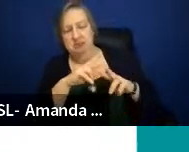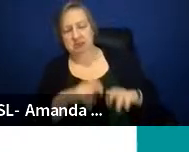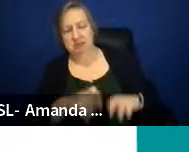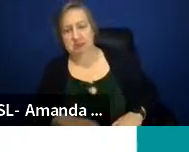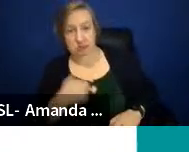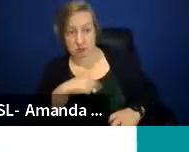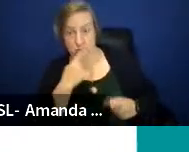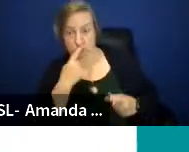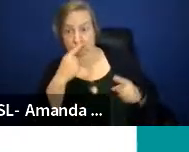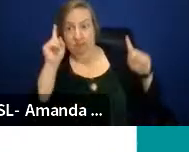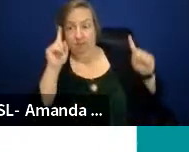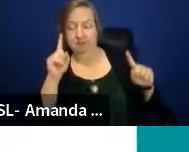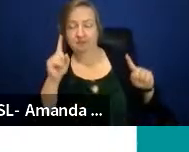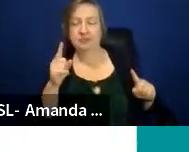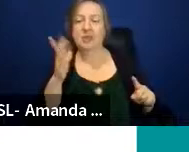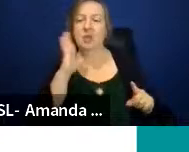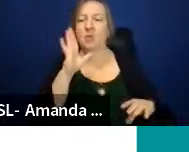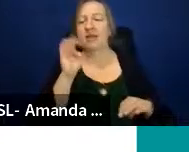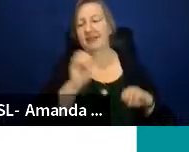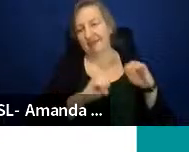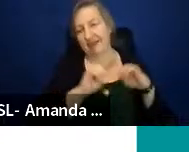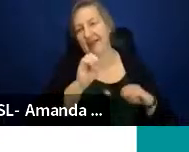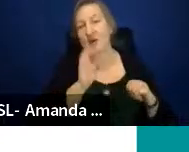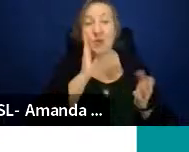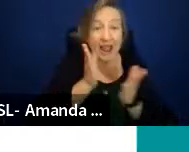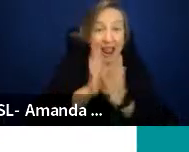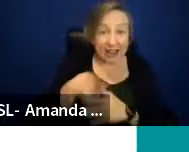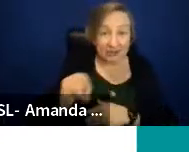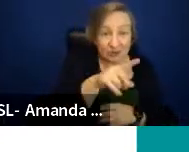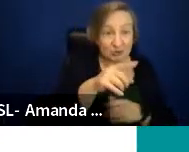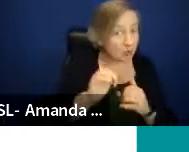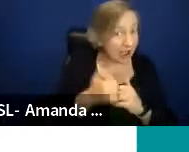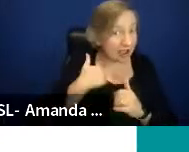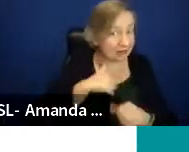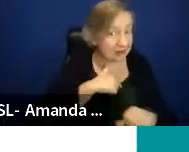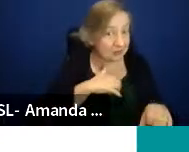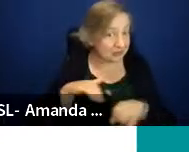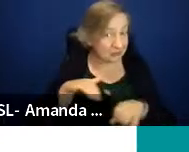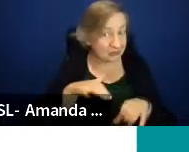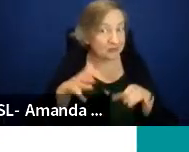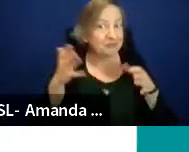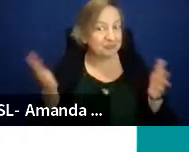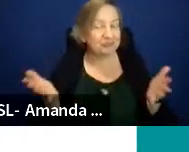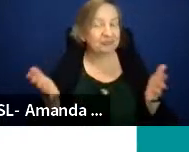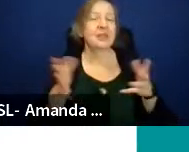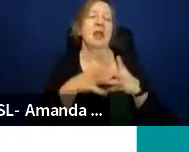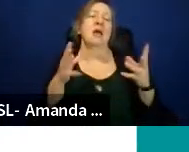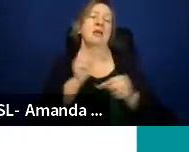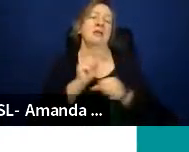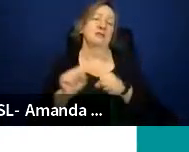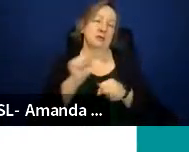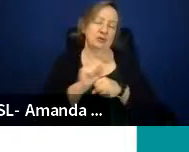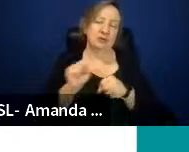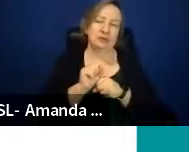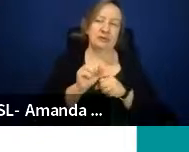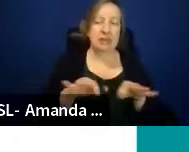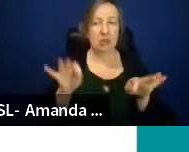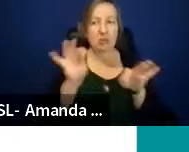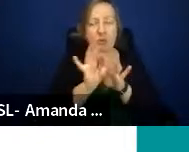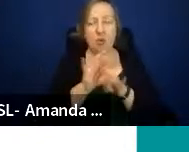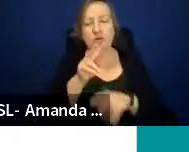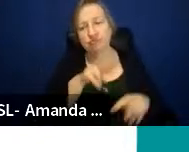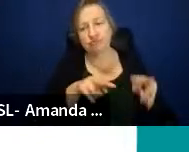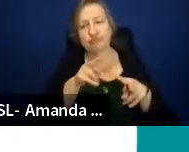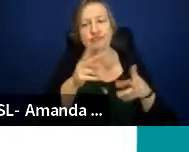doing an evaluation. We'll be asking you how we did. So it's a lot of work, but it's important to look at